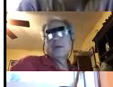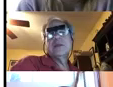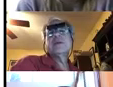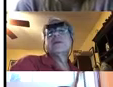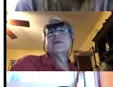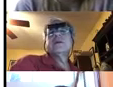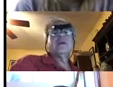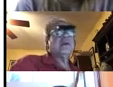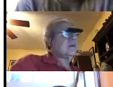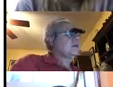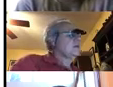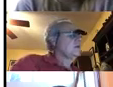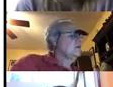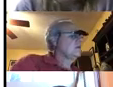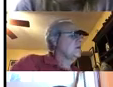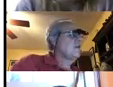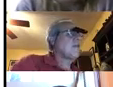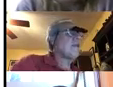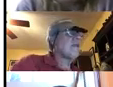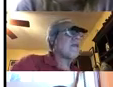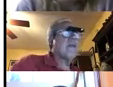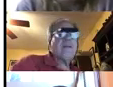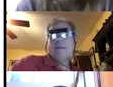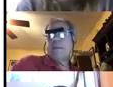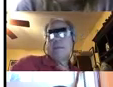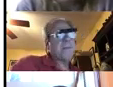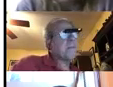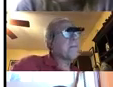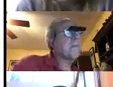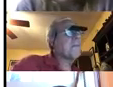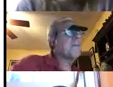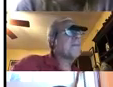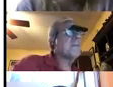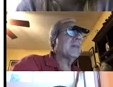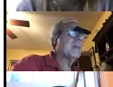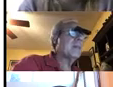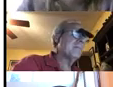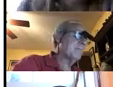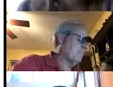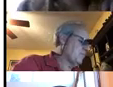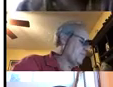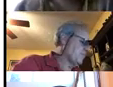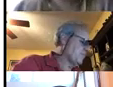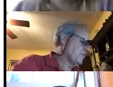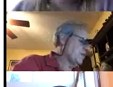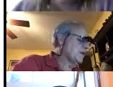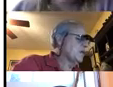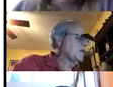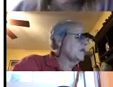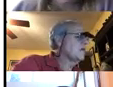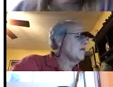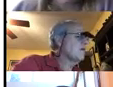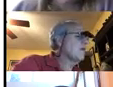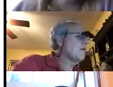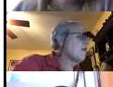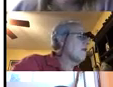about Advent is, what is it that we are waiting for and anticipating, right? So